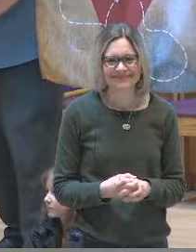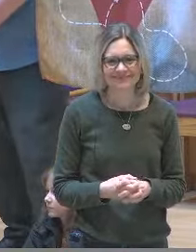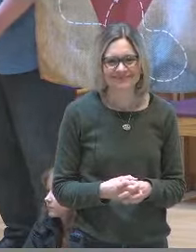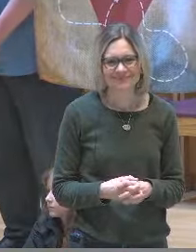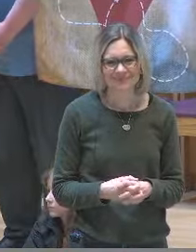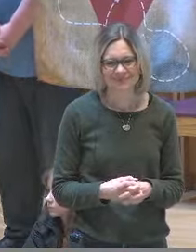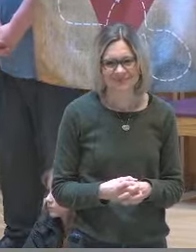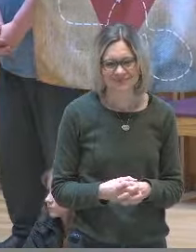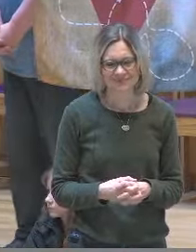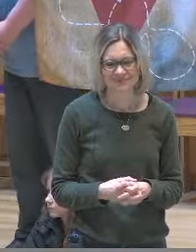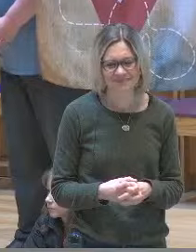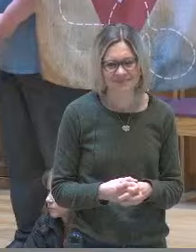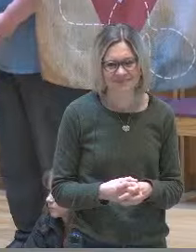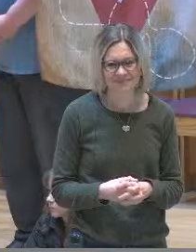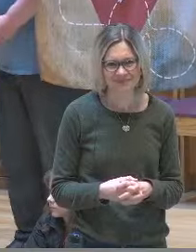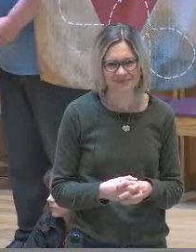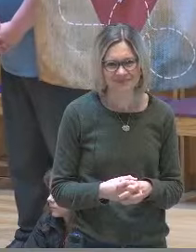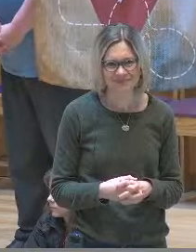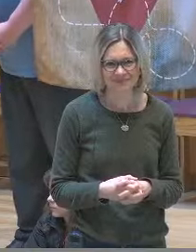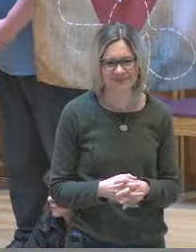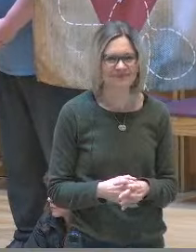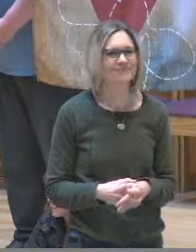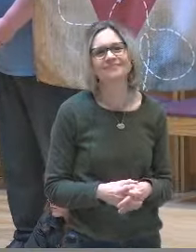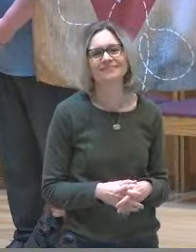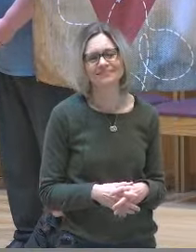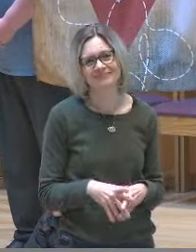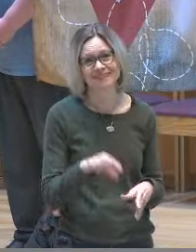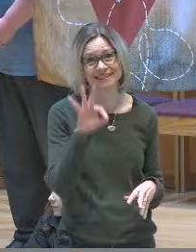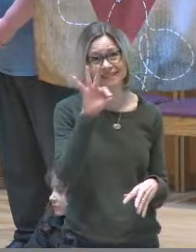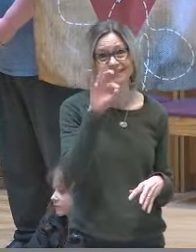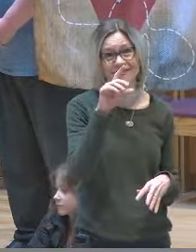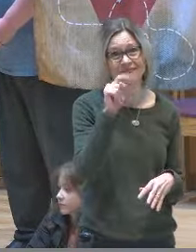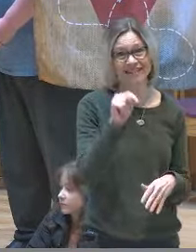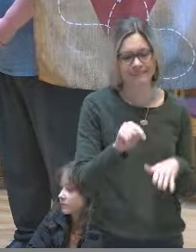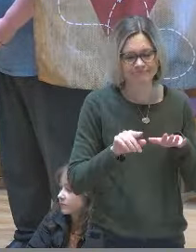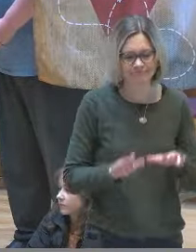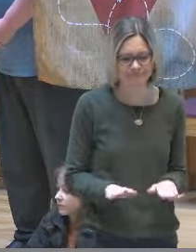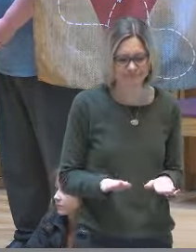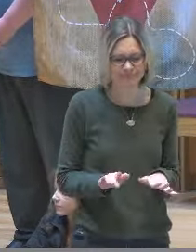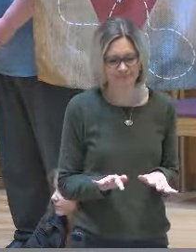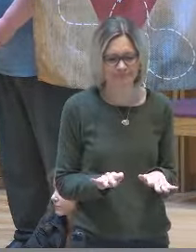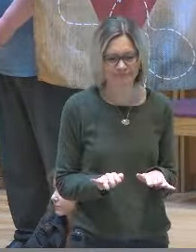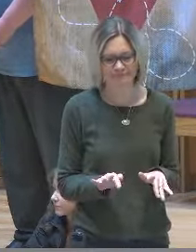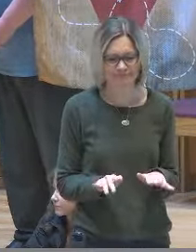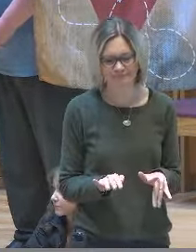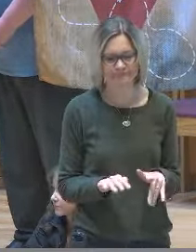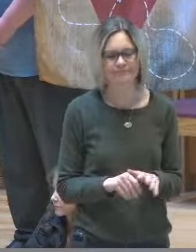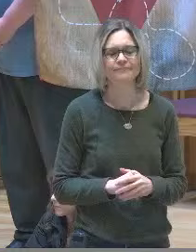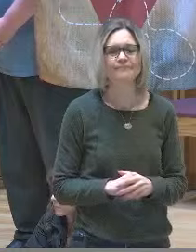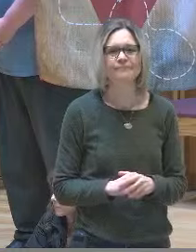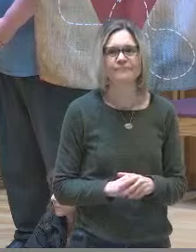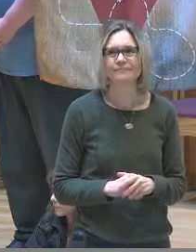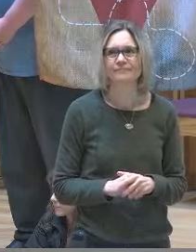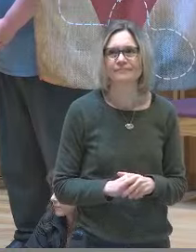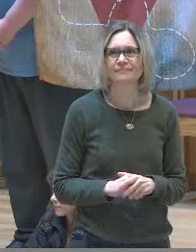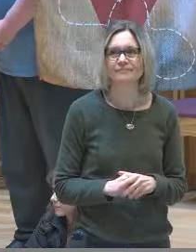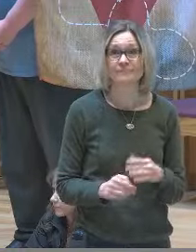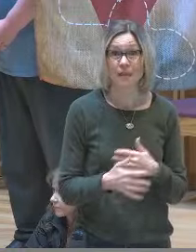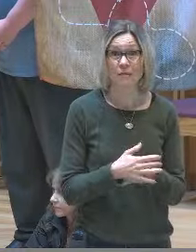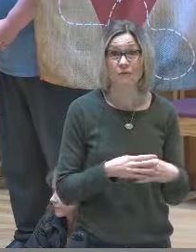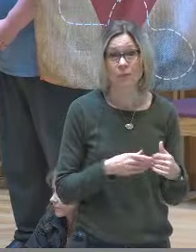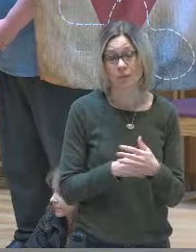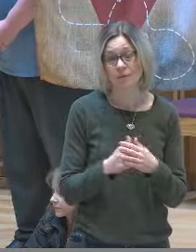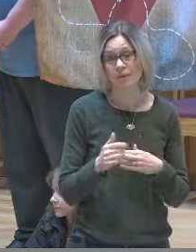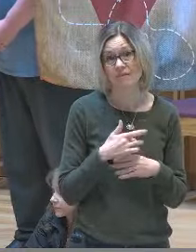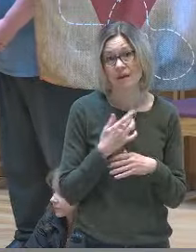All right, let's find our feet on the floor. Will you give your toes a little wiggle for me? Give the toes a little wiggle. If you are comfortable, let's close our